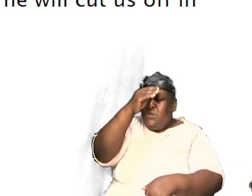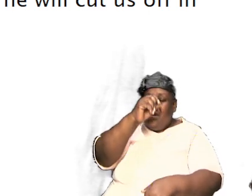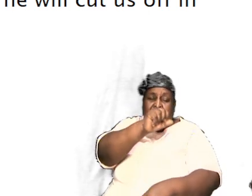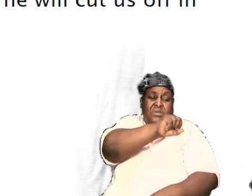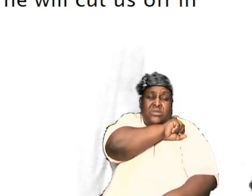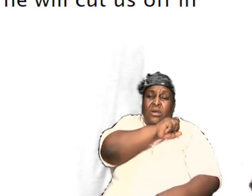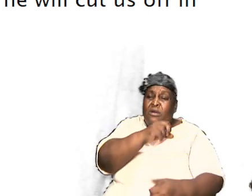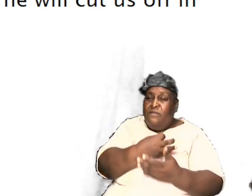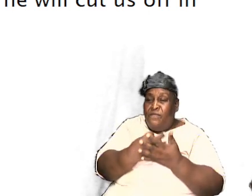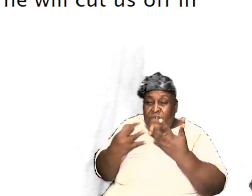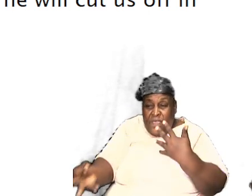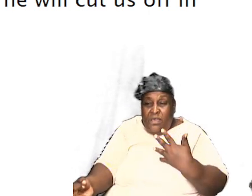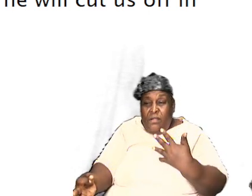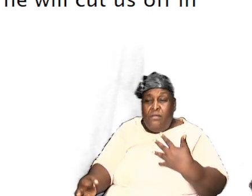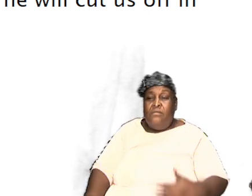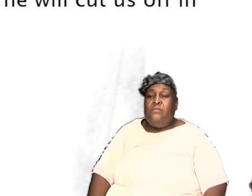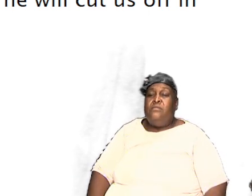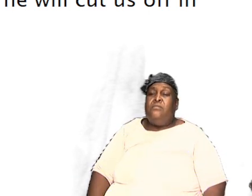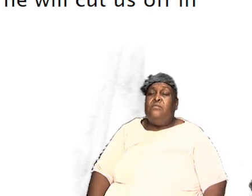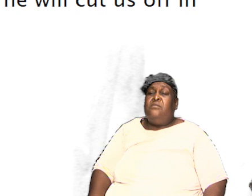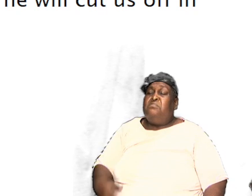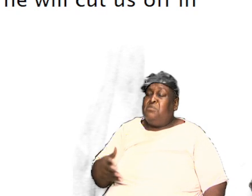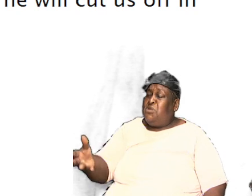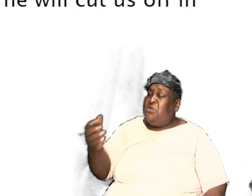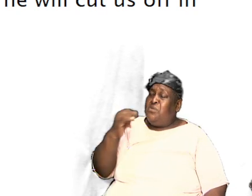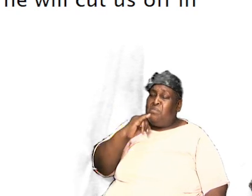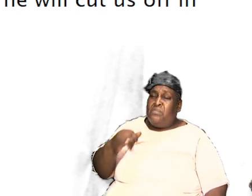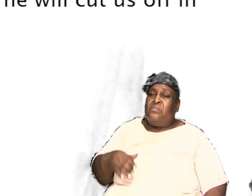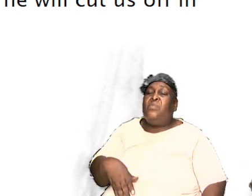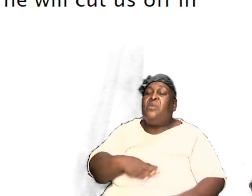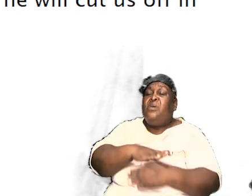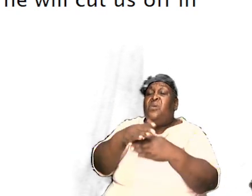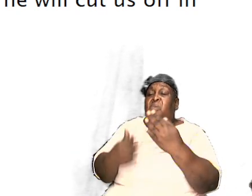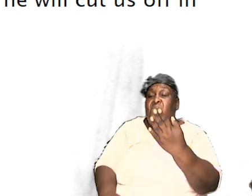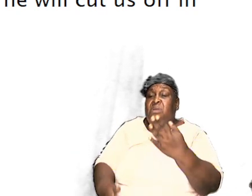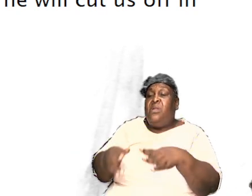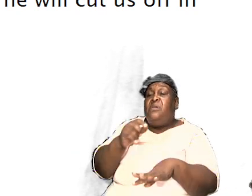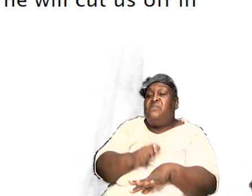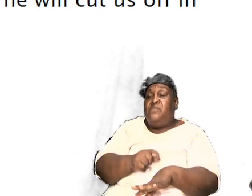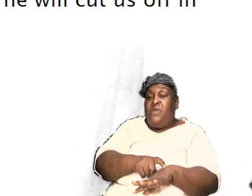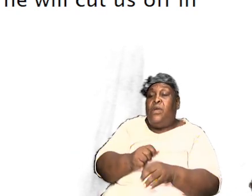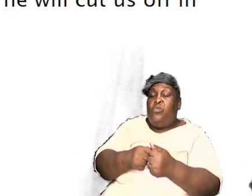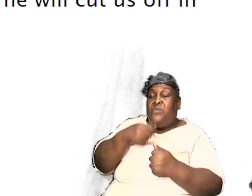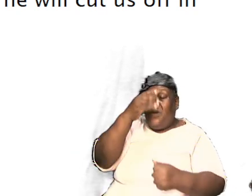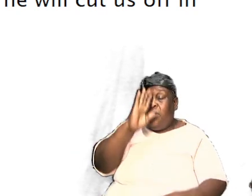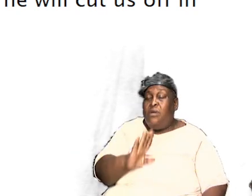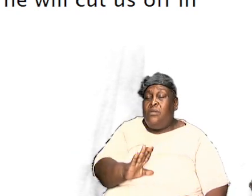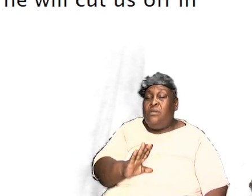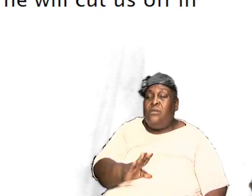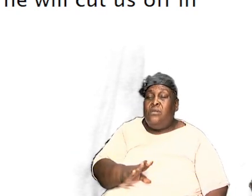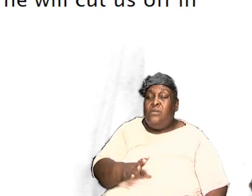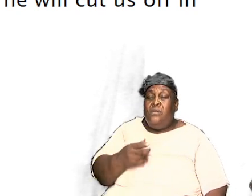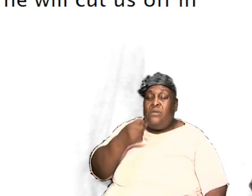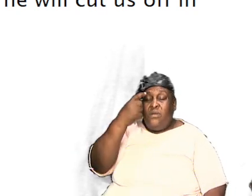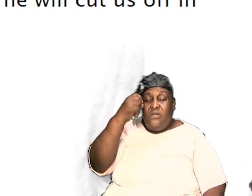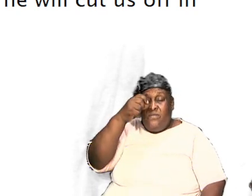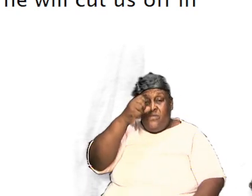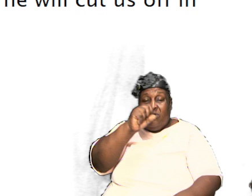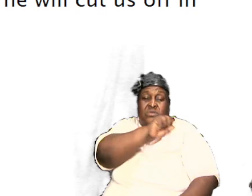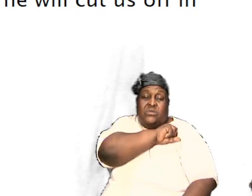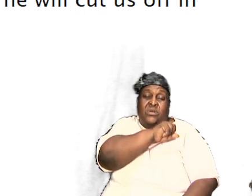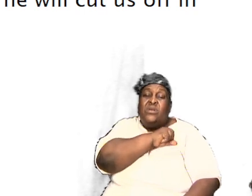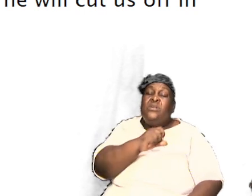us to understand that there is a cut-off point with God. And for Saul, this time when he was disobedient